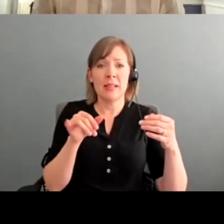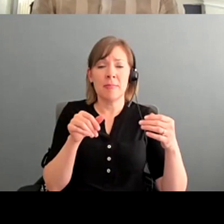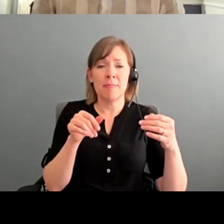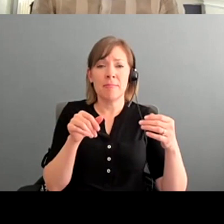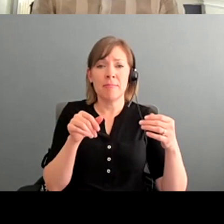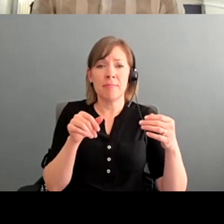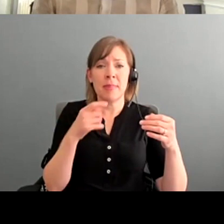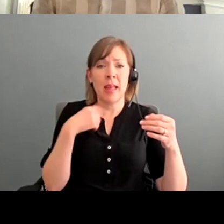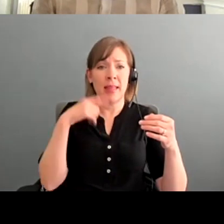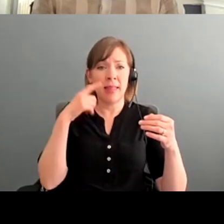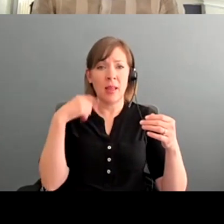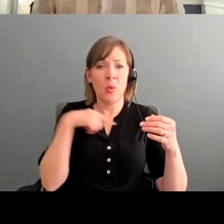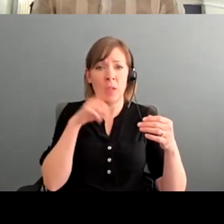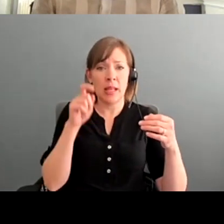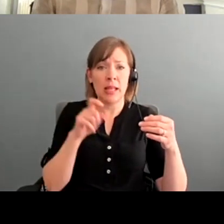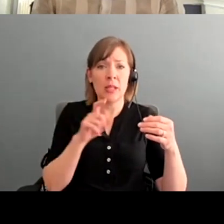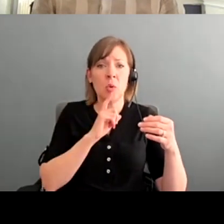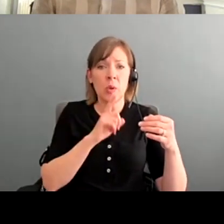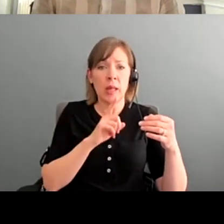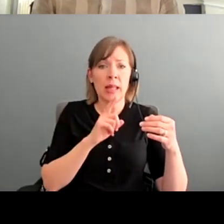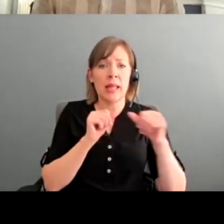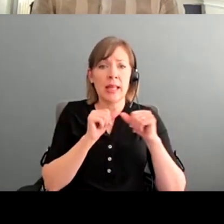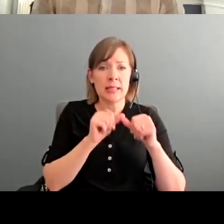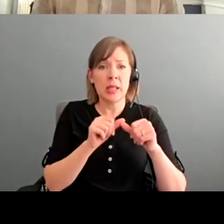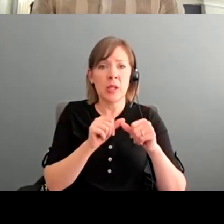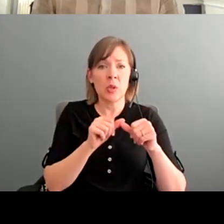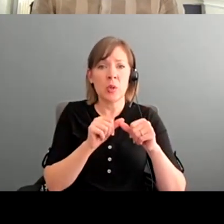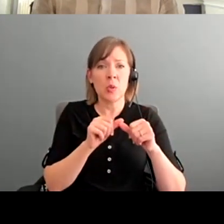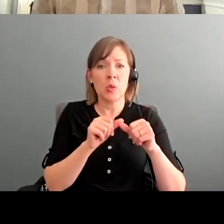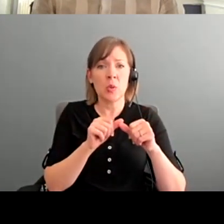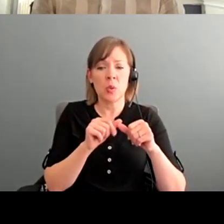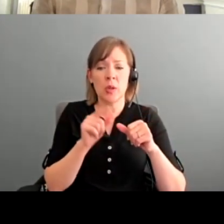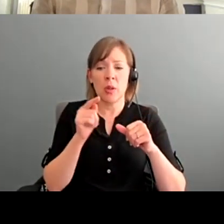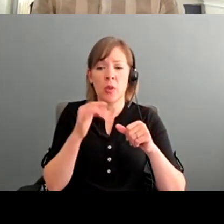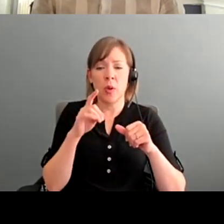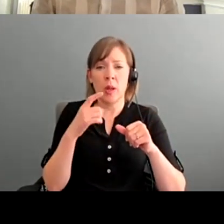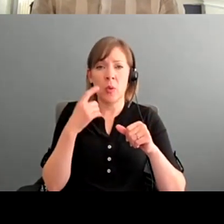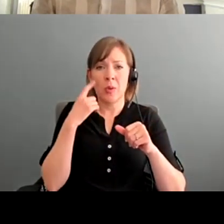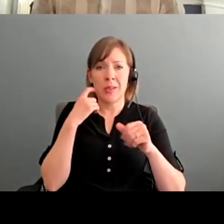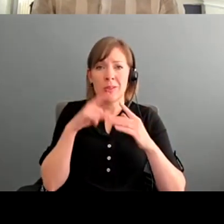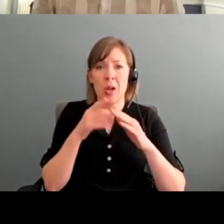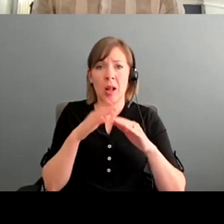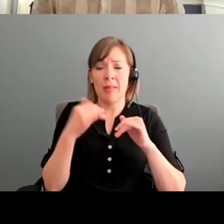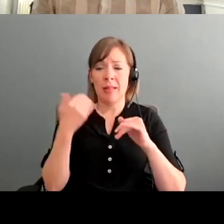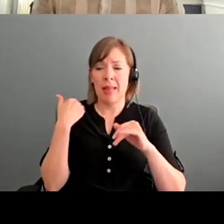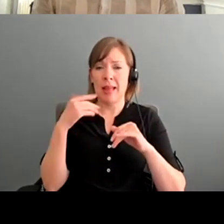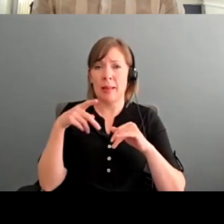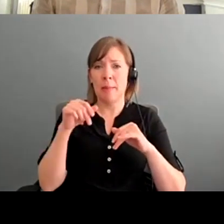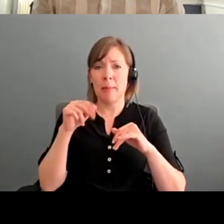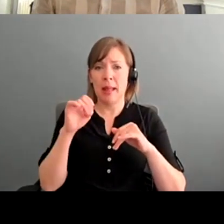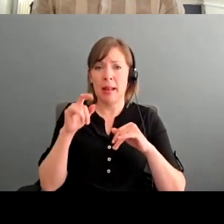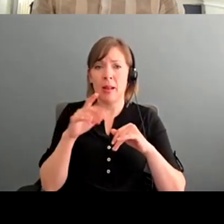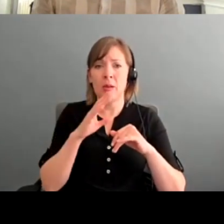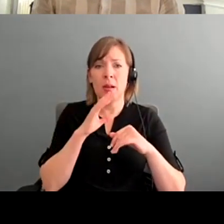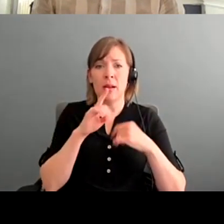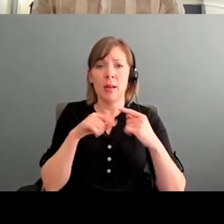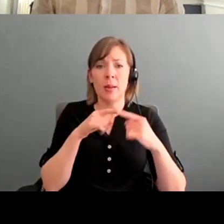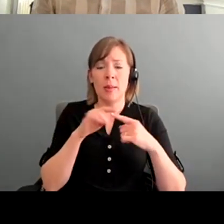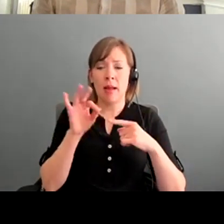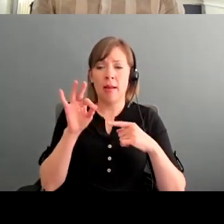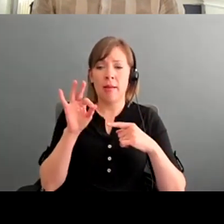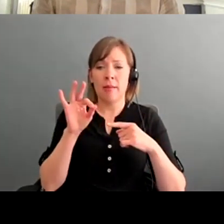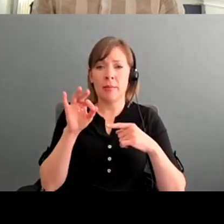I think we need to really continue the thread that was started on the last panel, where we talked about Fanon in relation to what's going